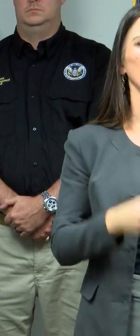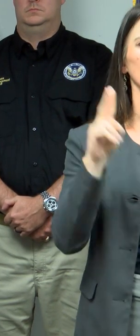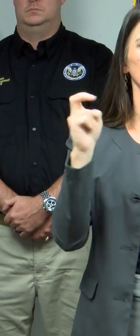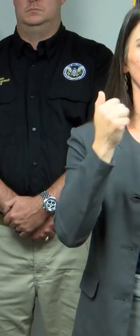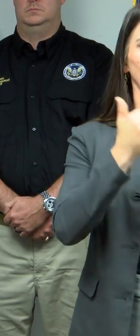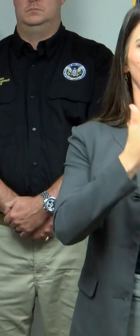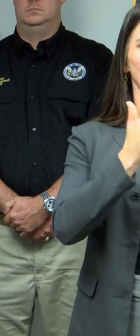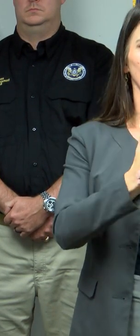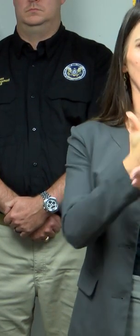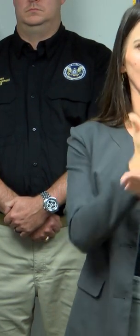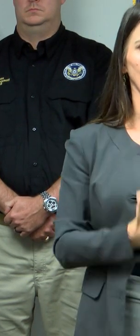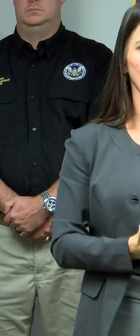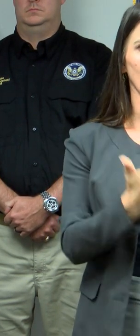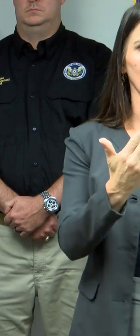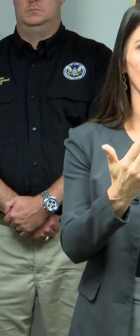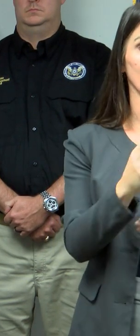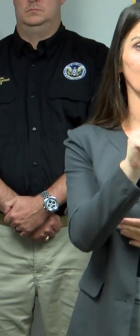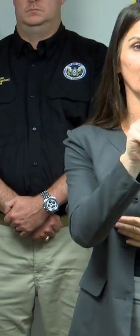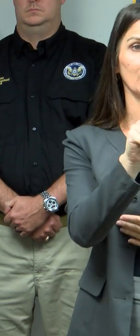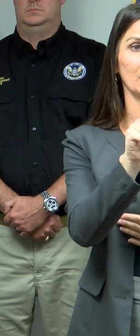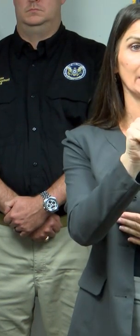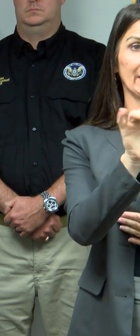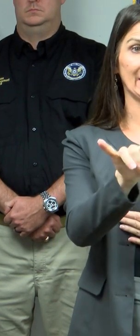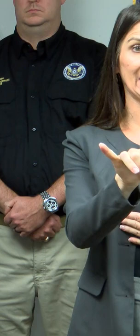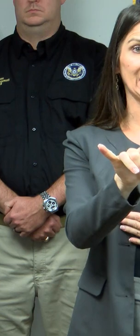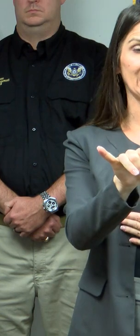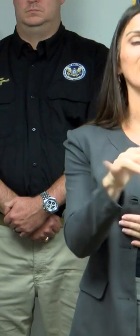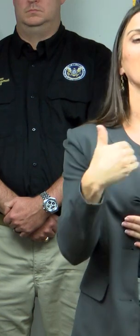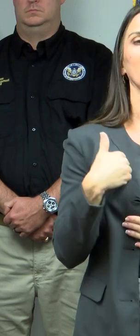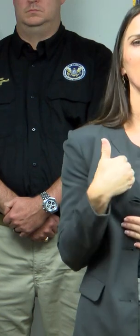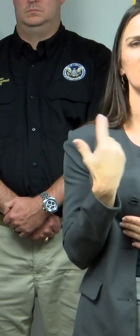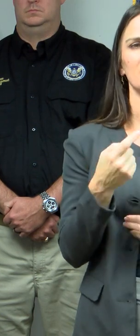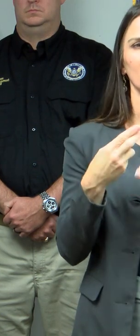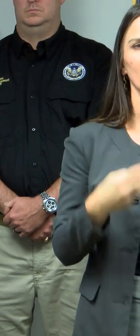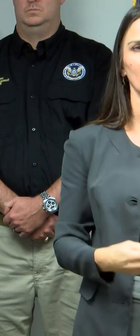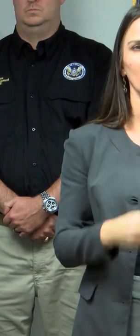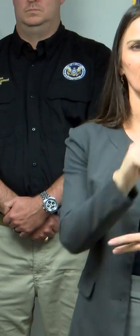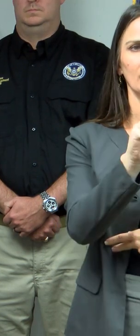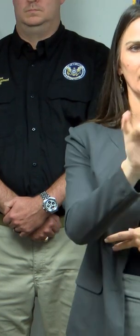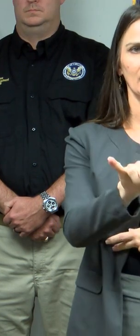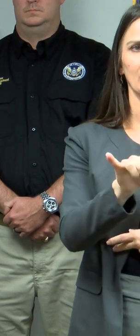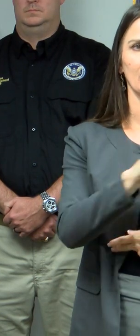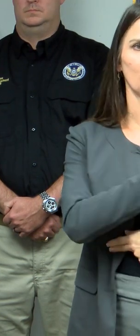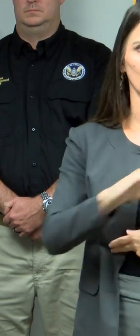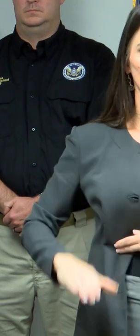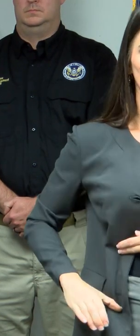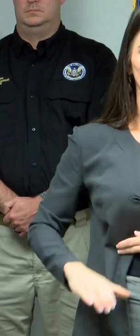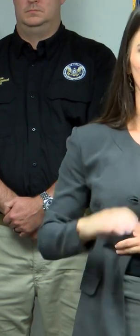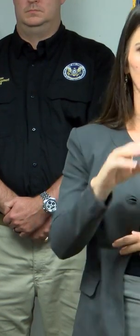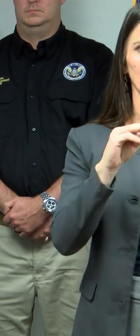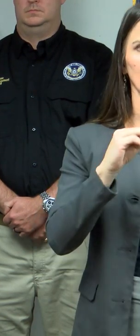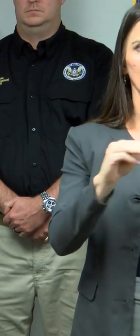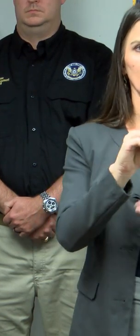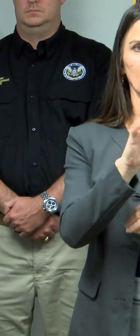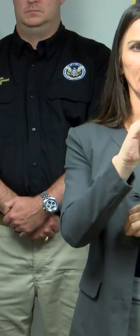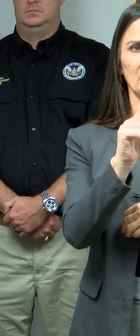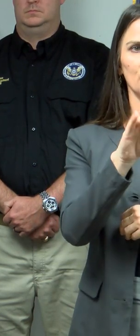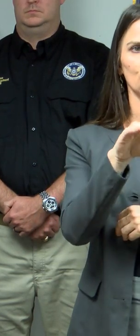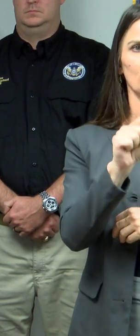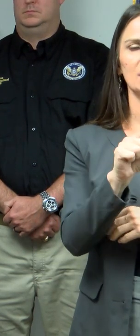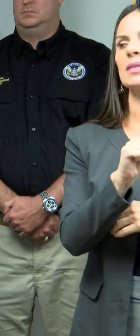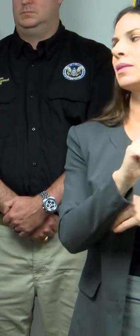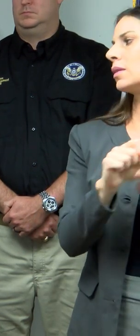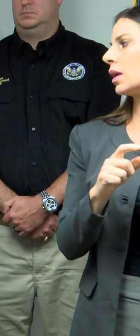In the Katy area, it's Katy Christian Ministries. And throughout Fort Bend County, Attack Poverty is